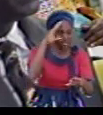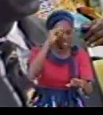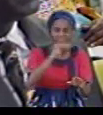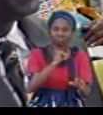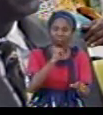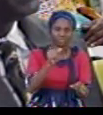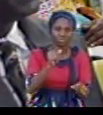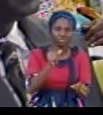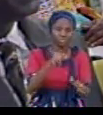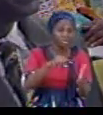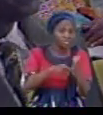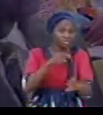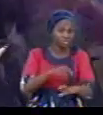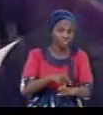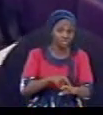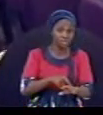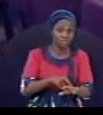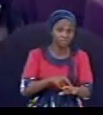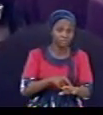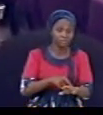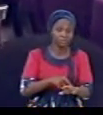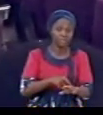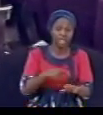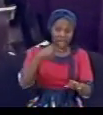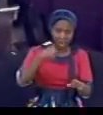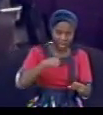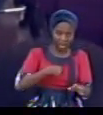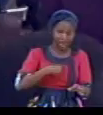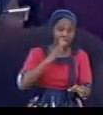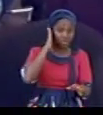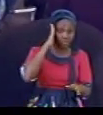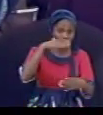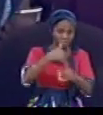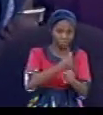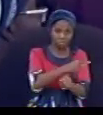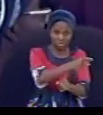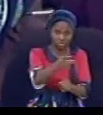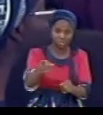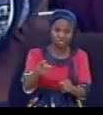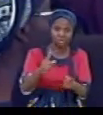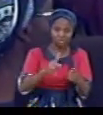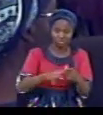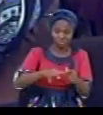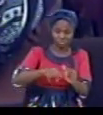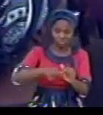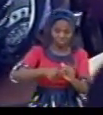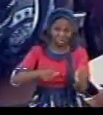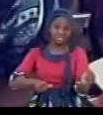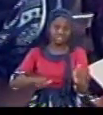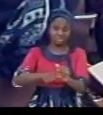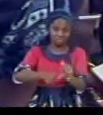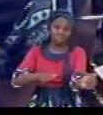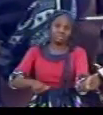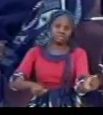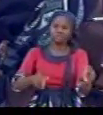time, I will make you to backslide. Not possible.